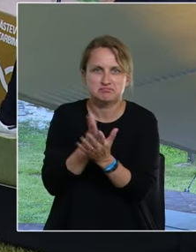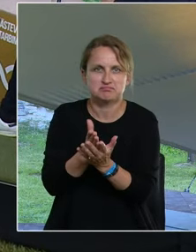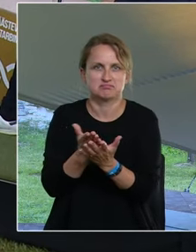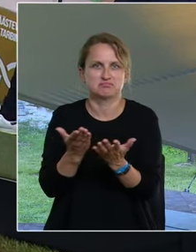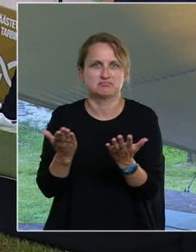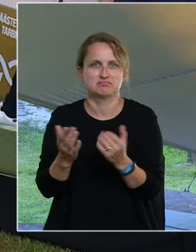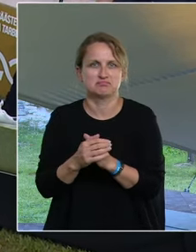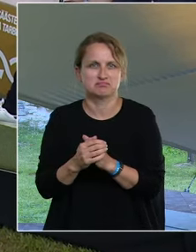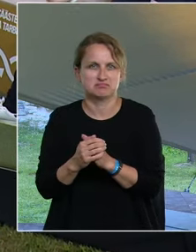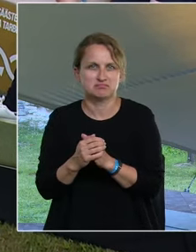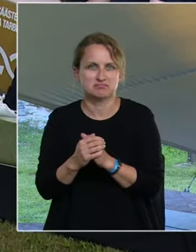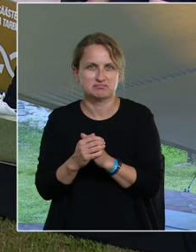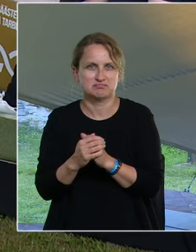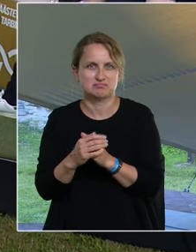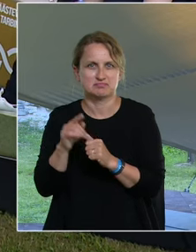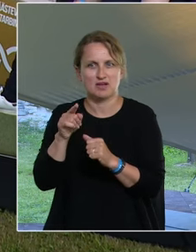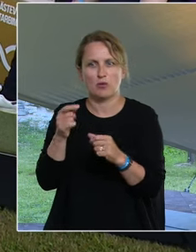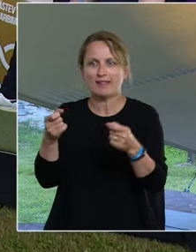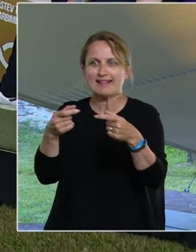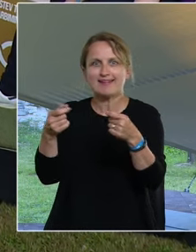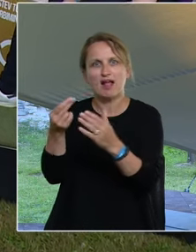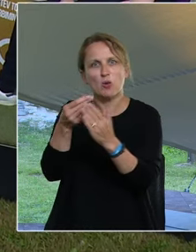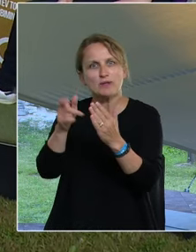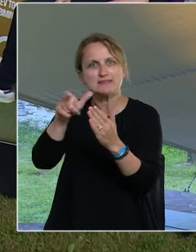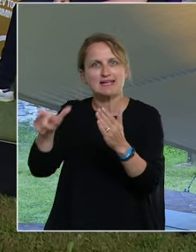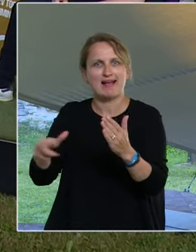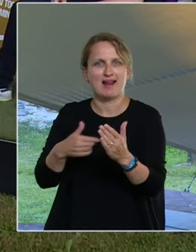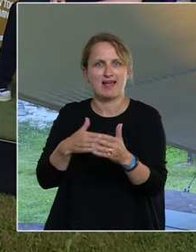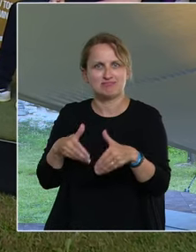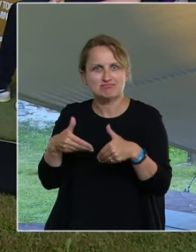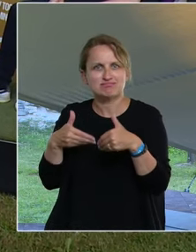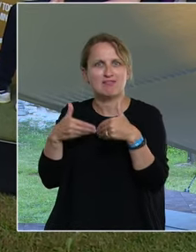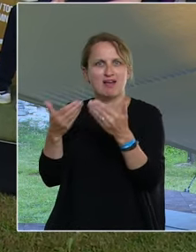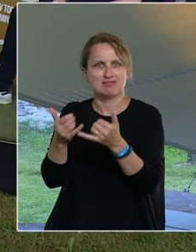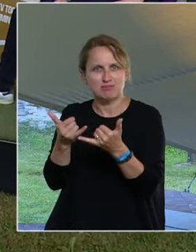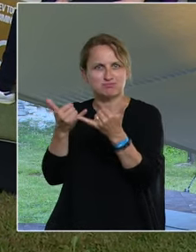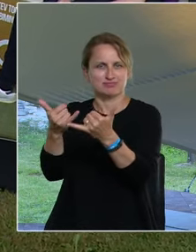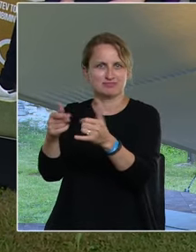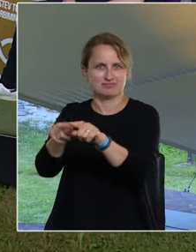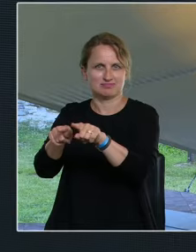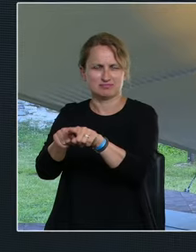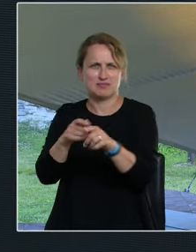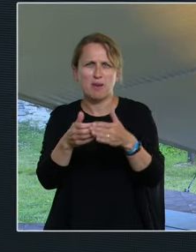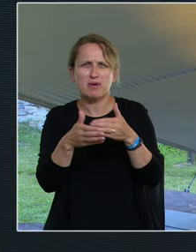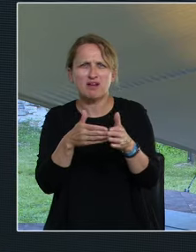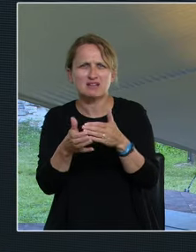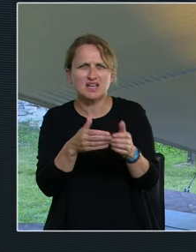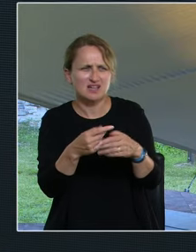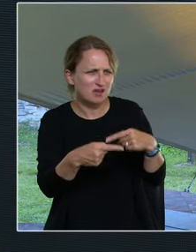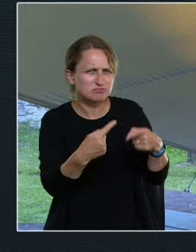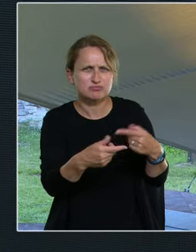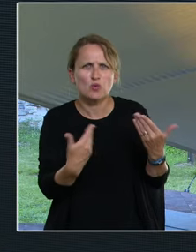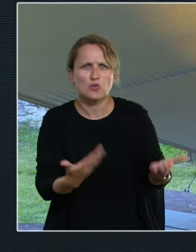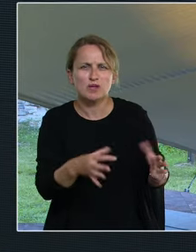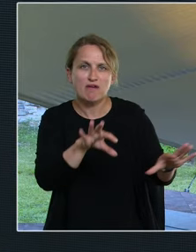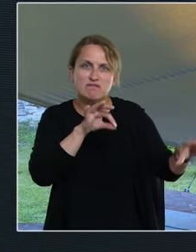some authority to digital artists. So tell a little bit about practicalities. How do you select, how do you curate,